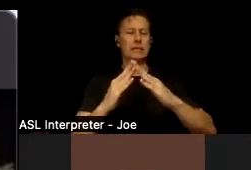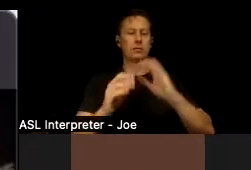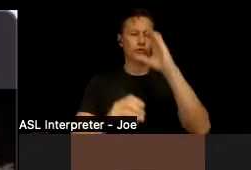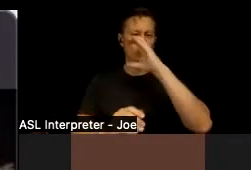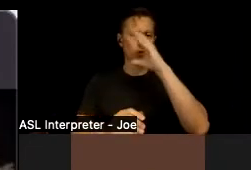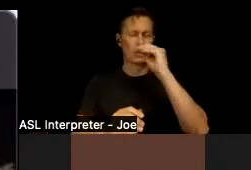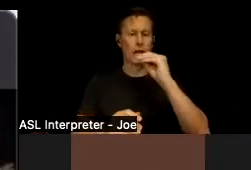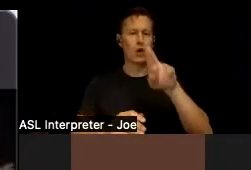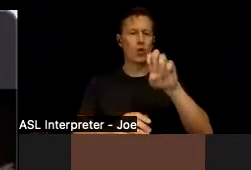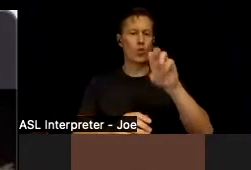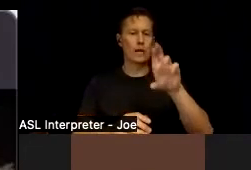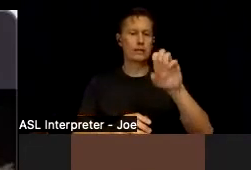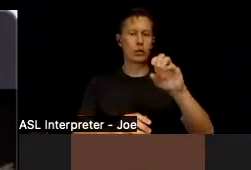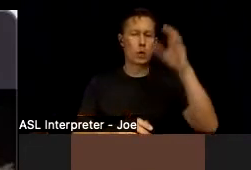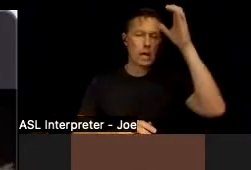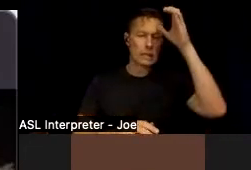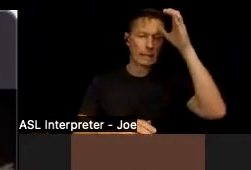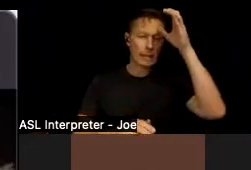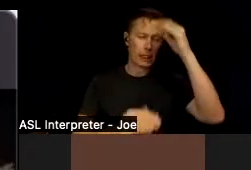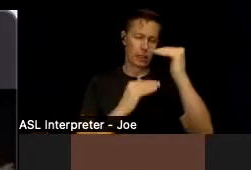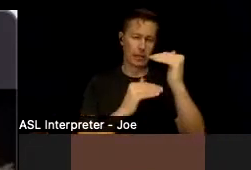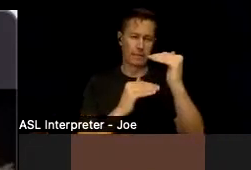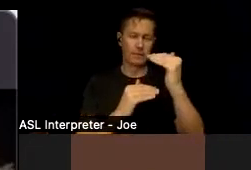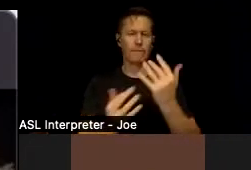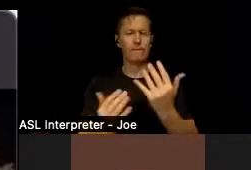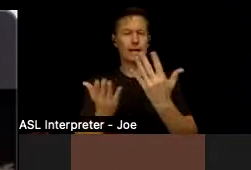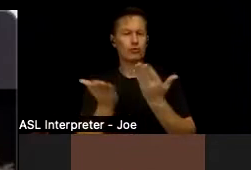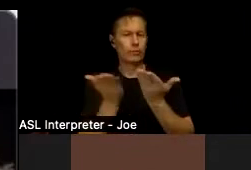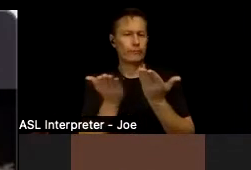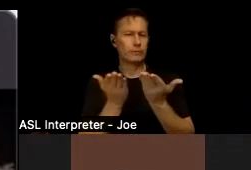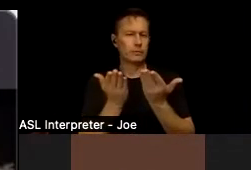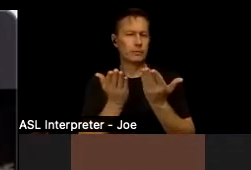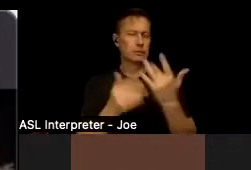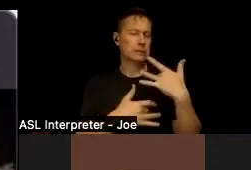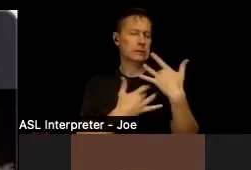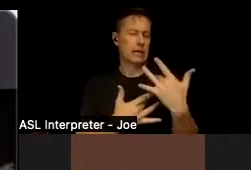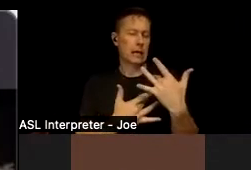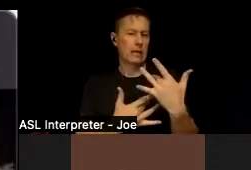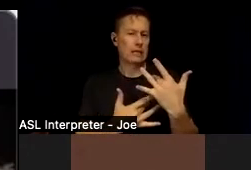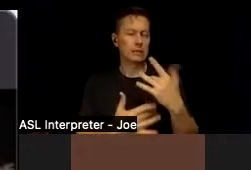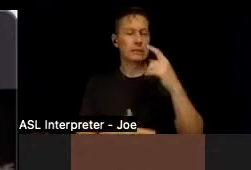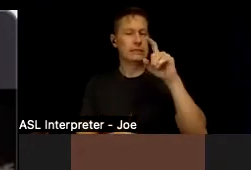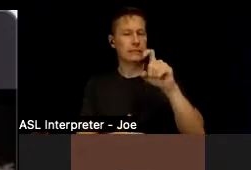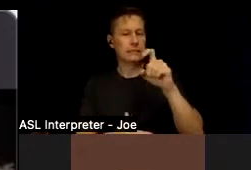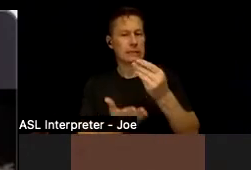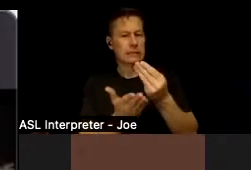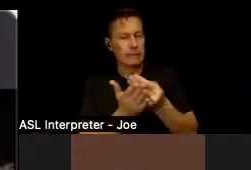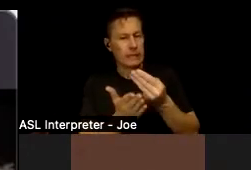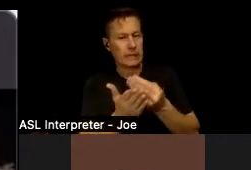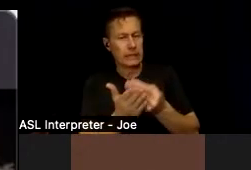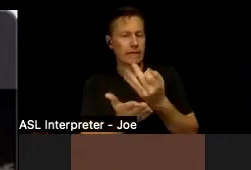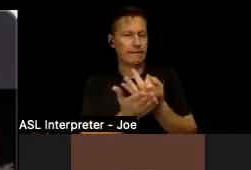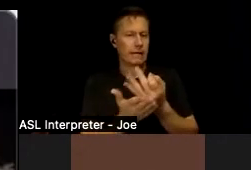The fire service is typically a service that always strives for funding or to maintain funding. And when the